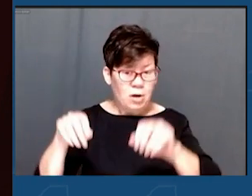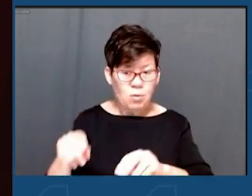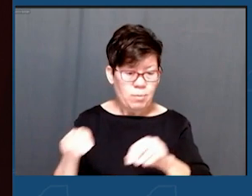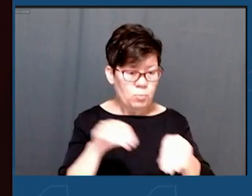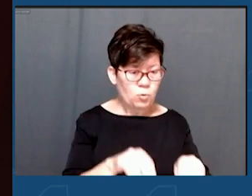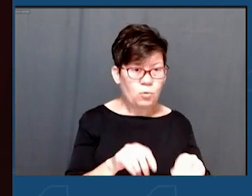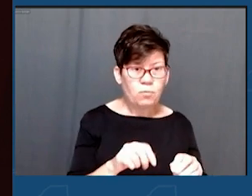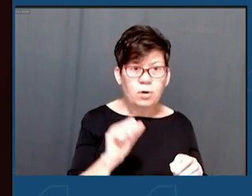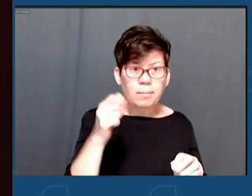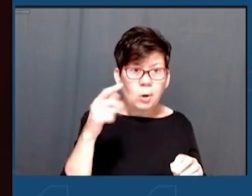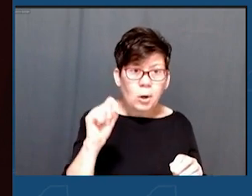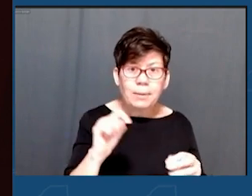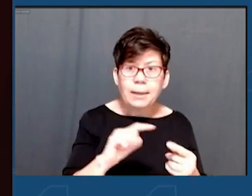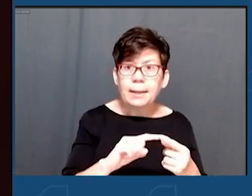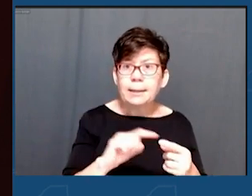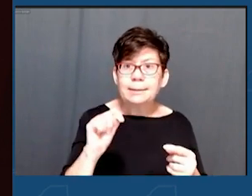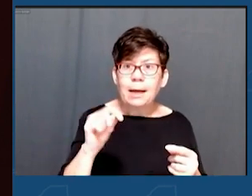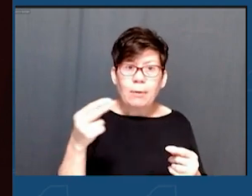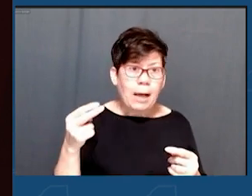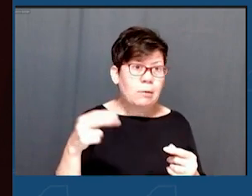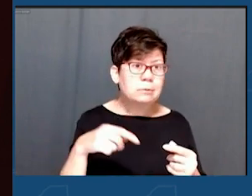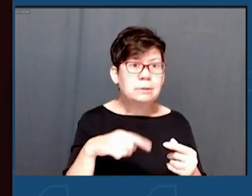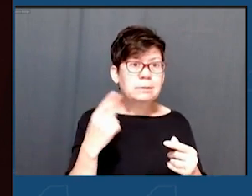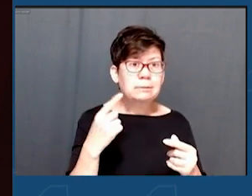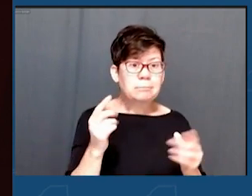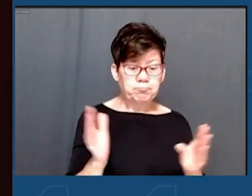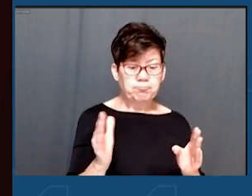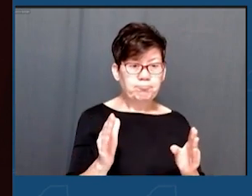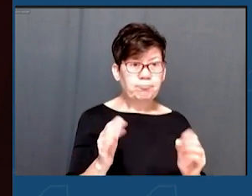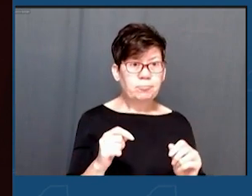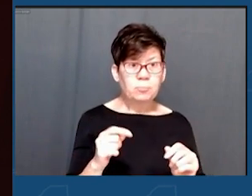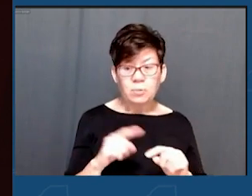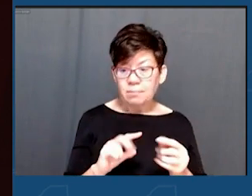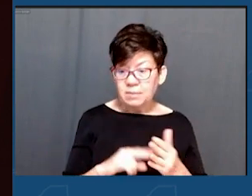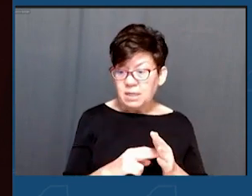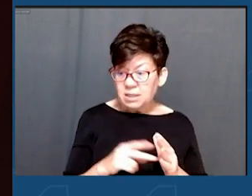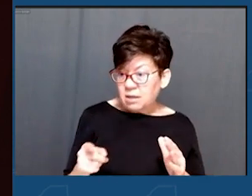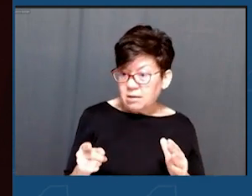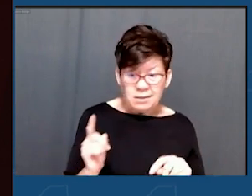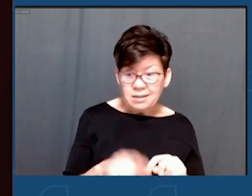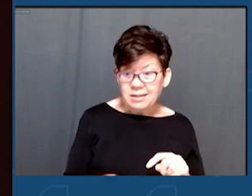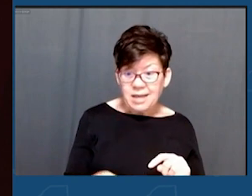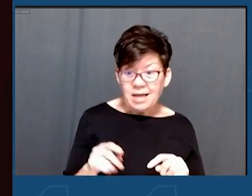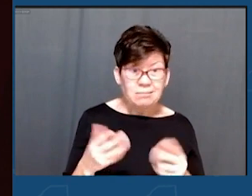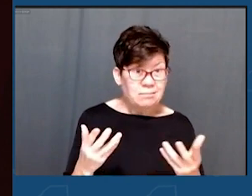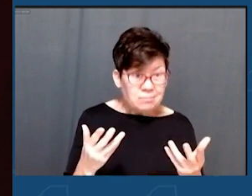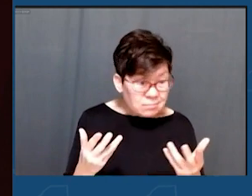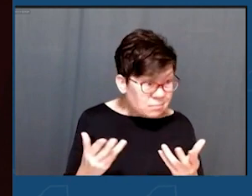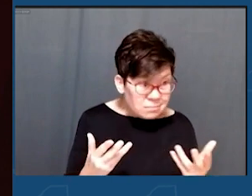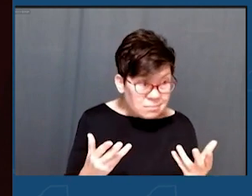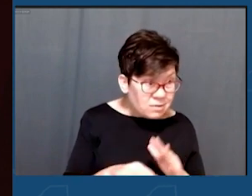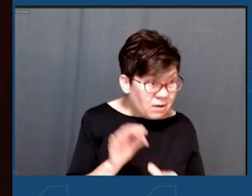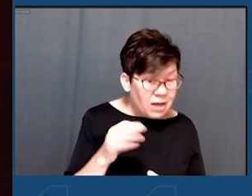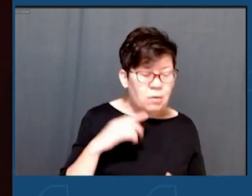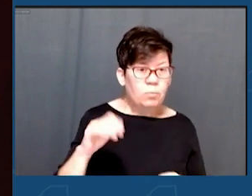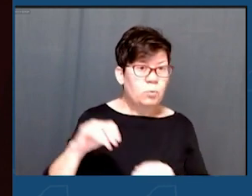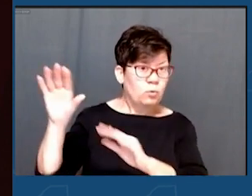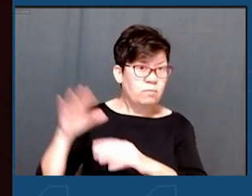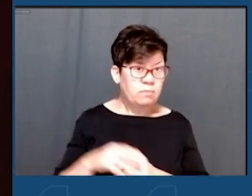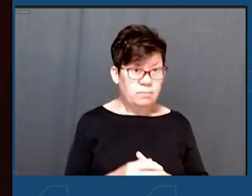or a townhouse to live in, then they can't stay here. They'll go to other states where they've been building more. I'm